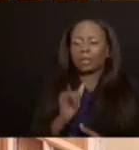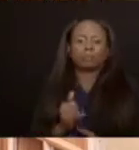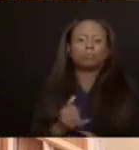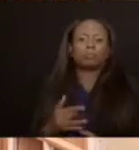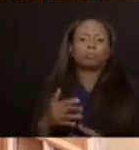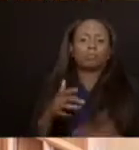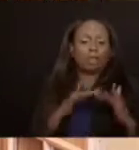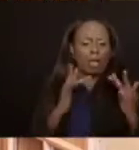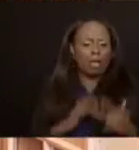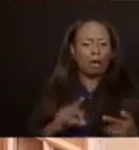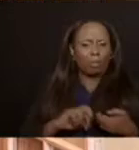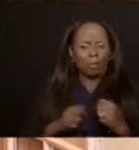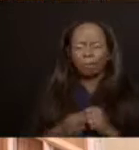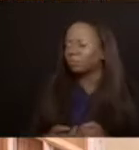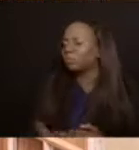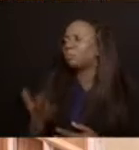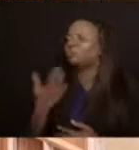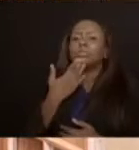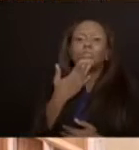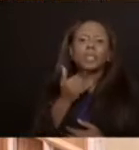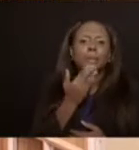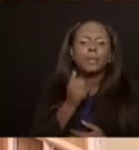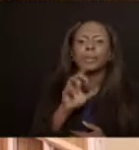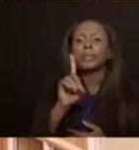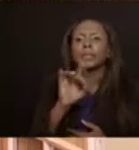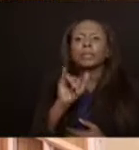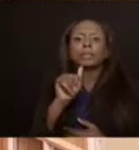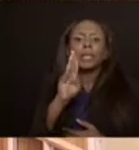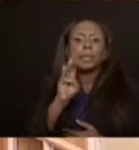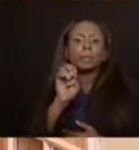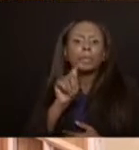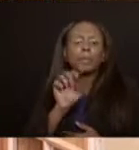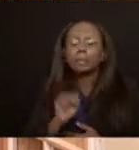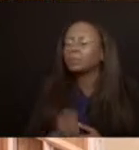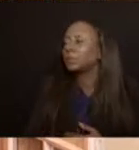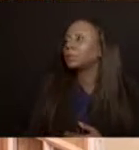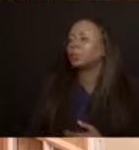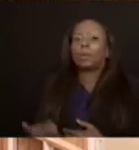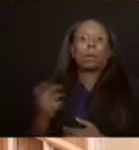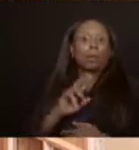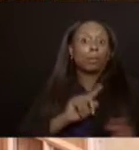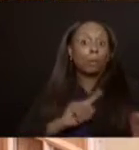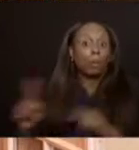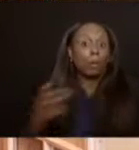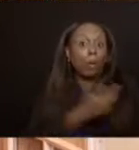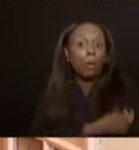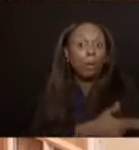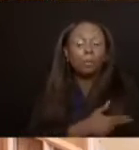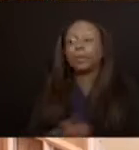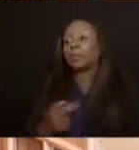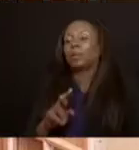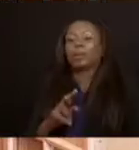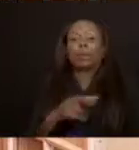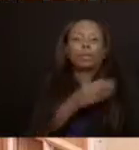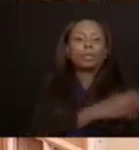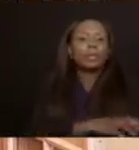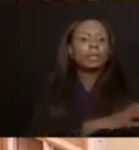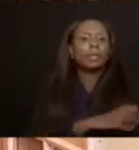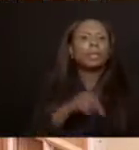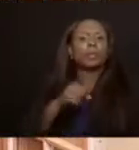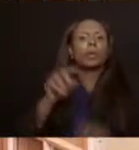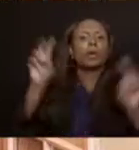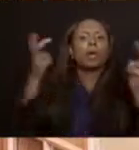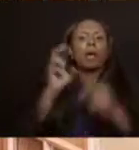problems, serious diabetic. You're attending the QEH as an outpatient or you're attending the polyclinic as a serious outpatient. There'll